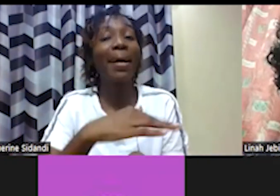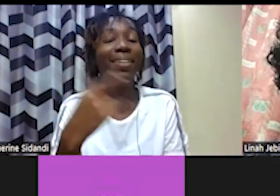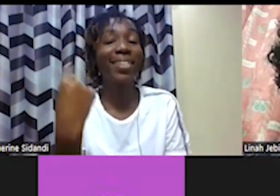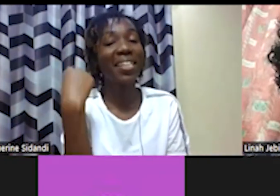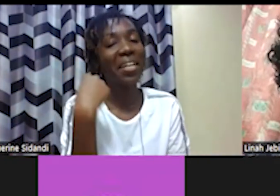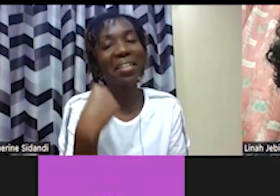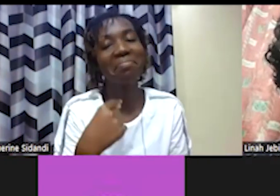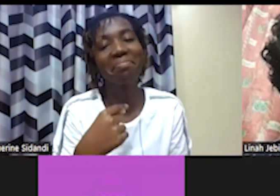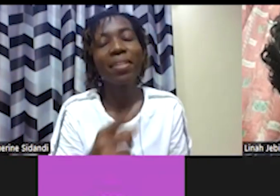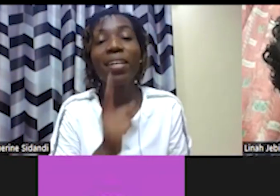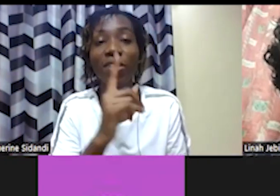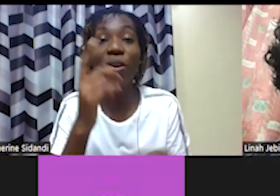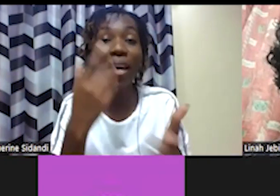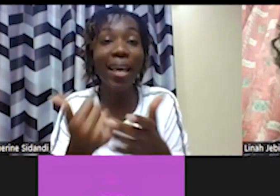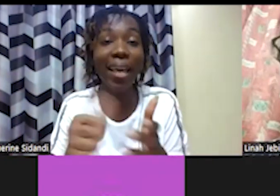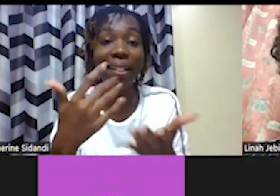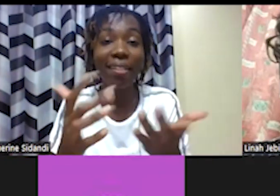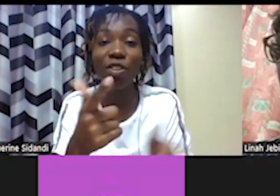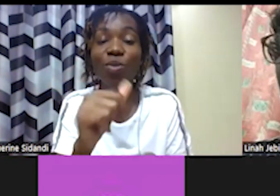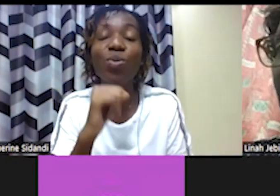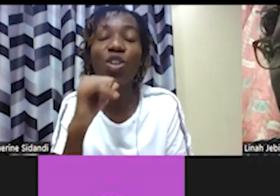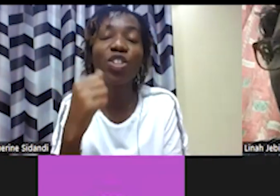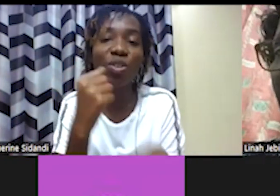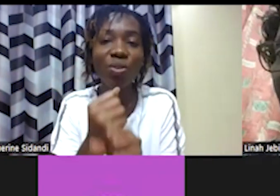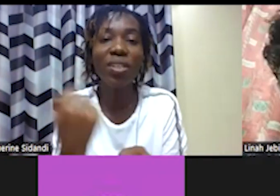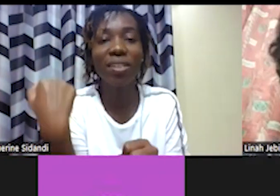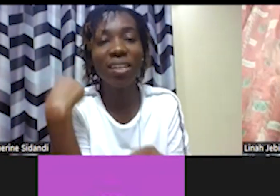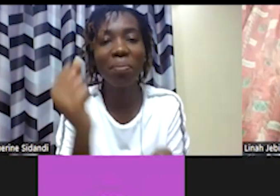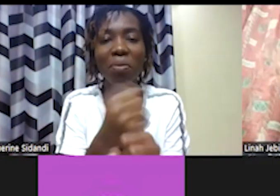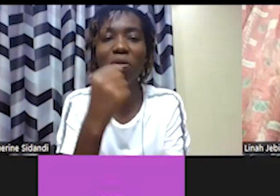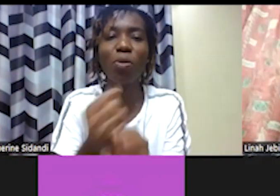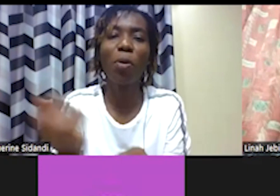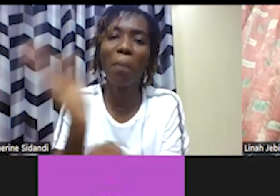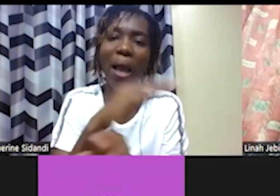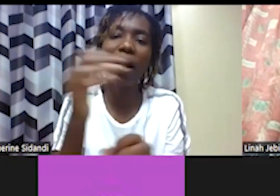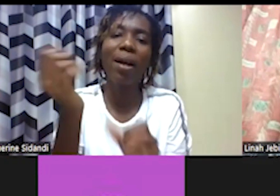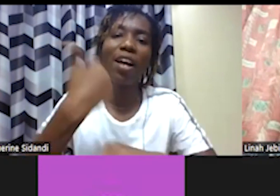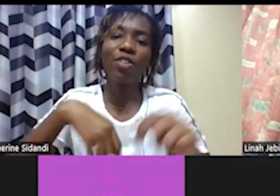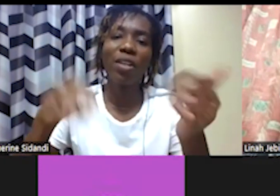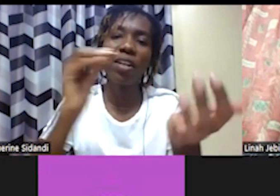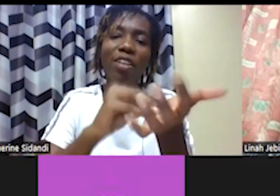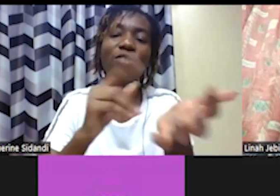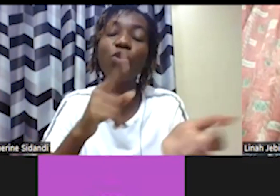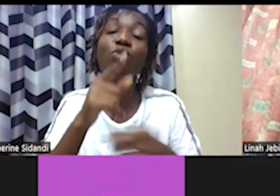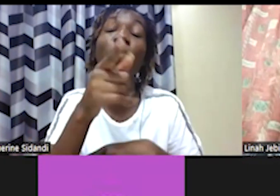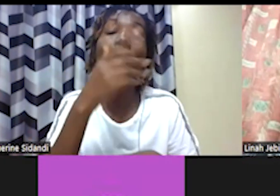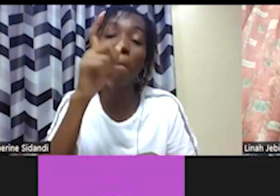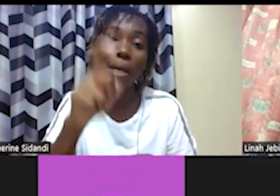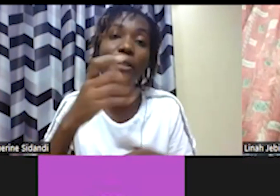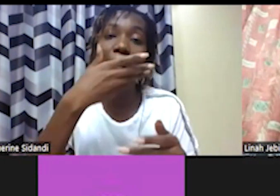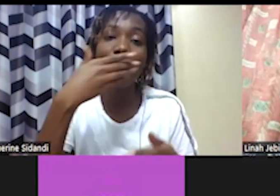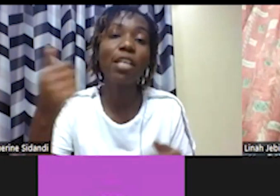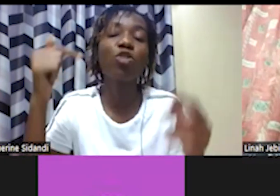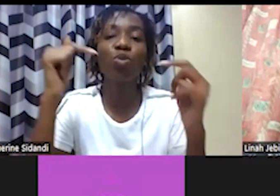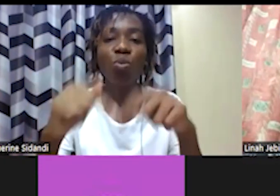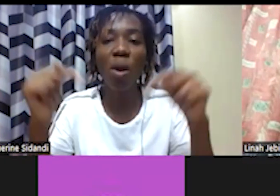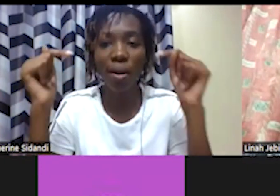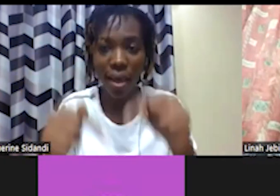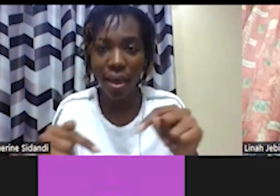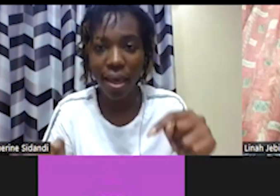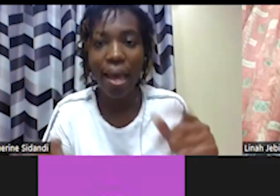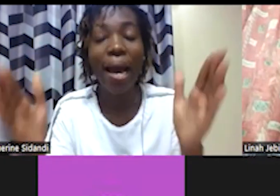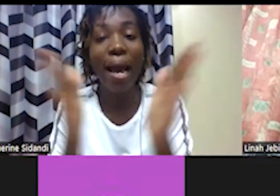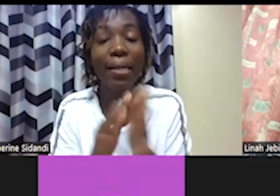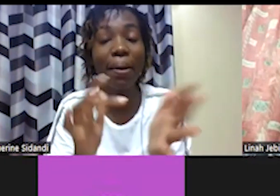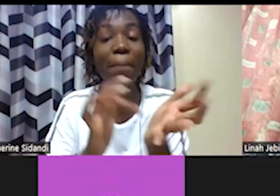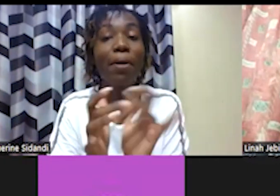you didn't do yesterday, you'll not come back and do it. So do your best today. And no wonder the